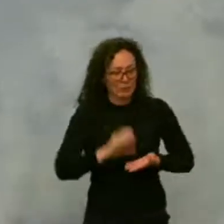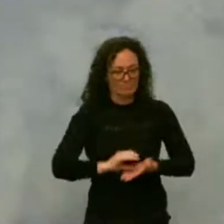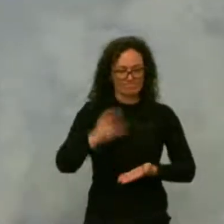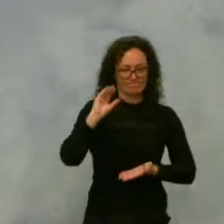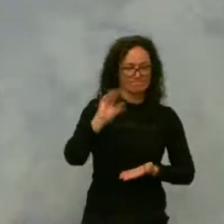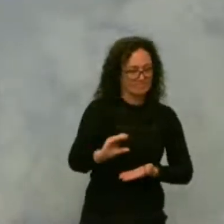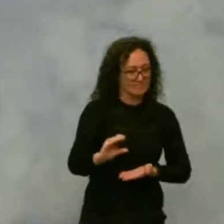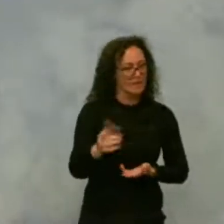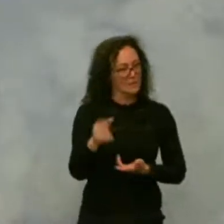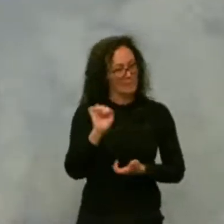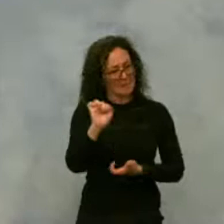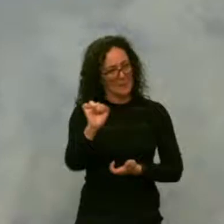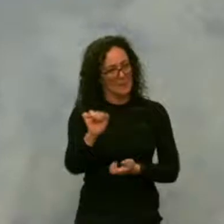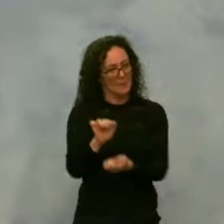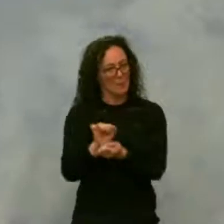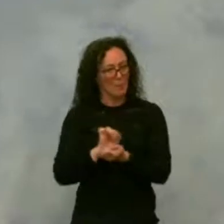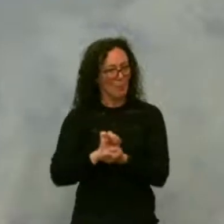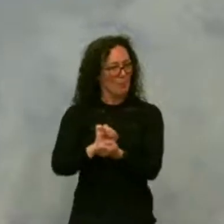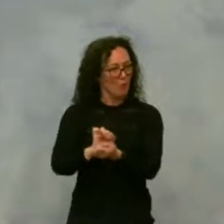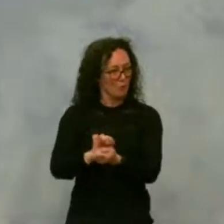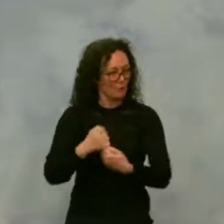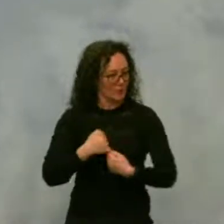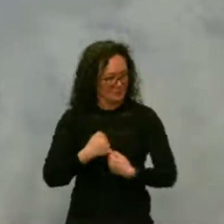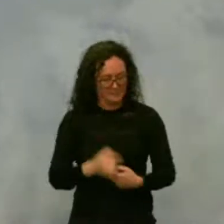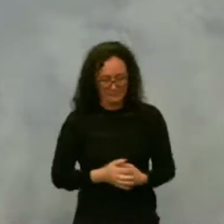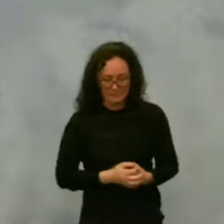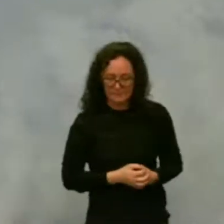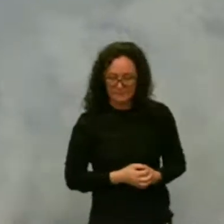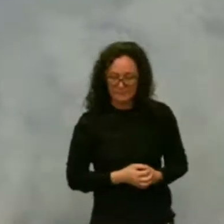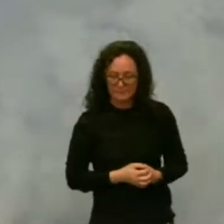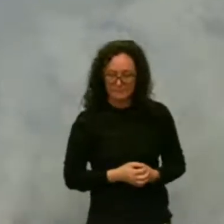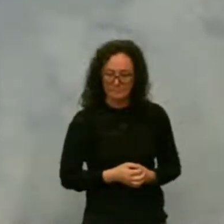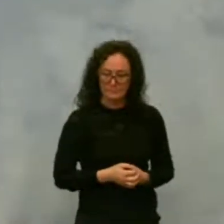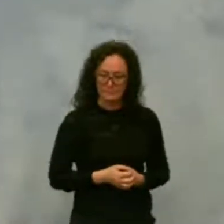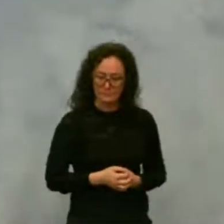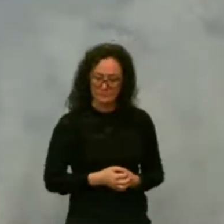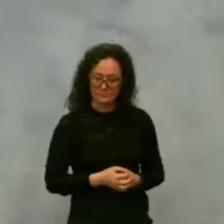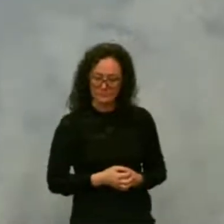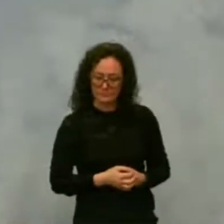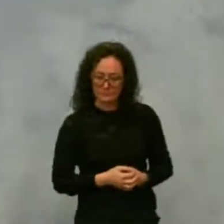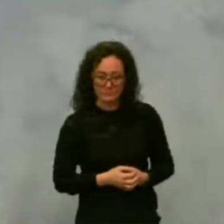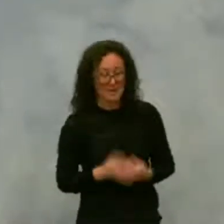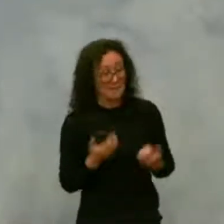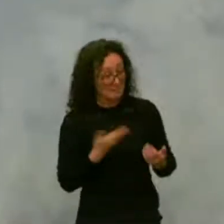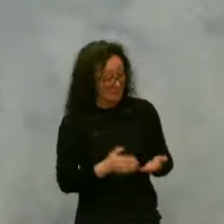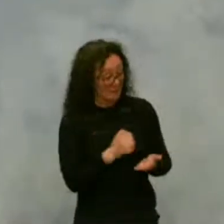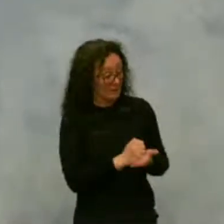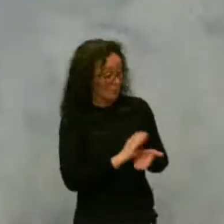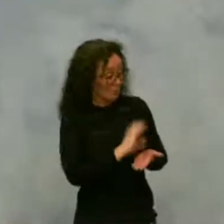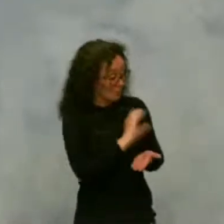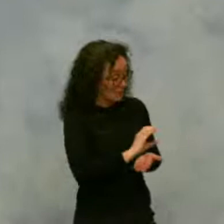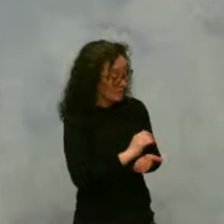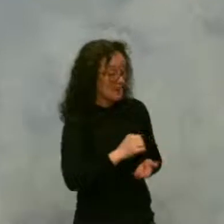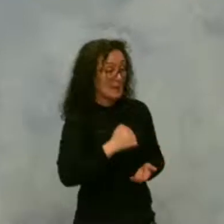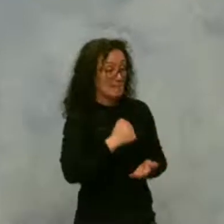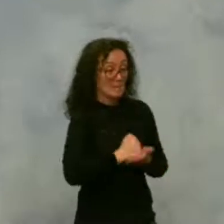They will borrow that from us. Smaller amounts we've deposited within the Bank of Scotland and the Royal Bank of